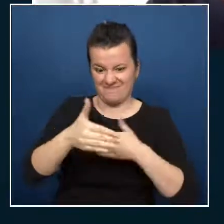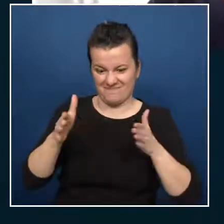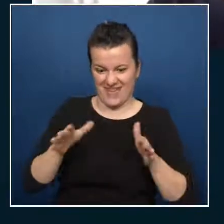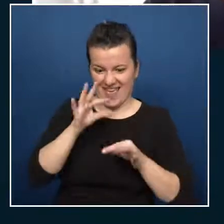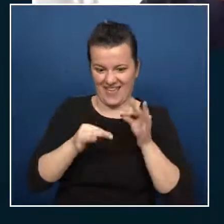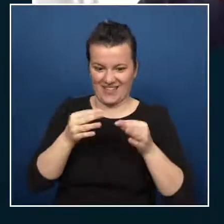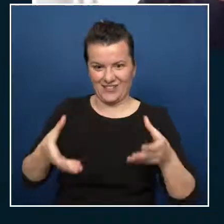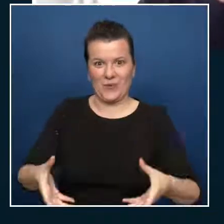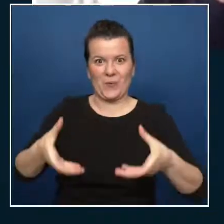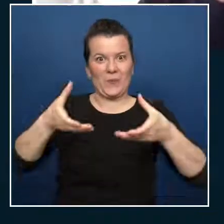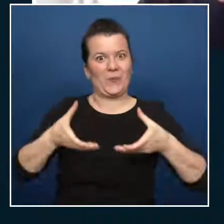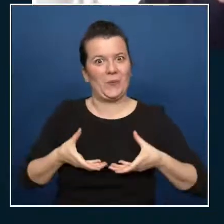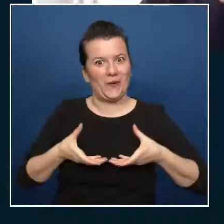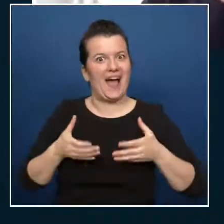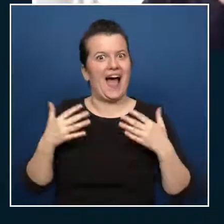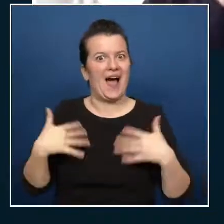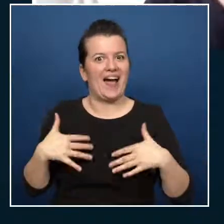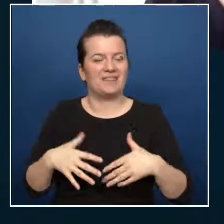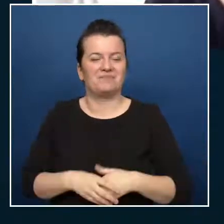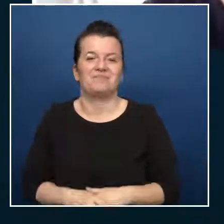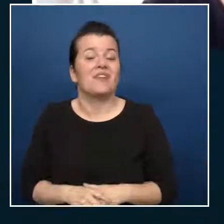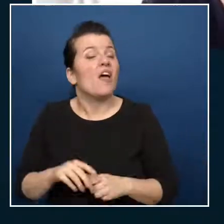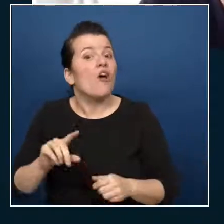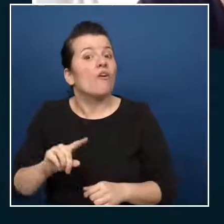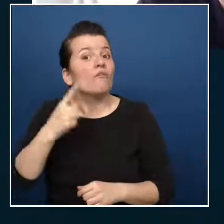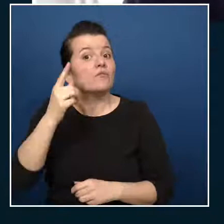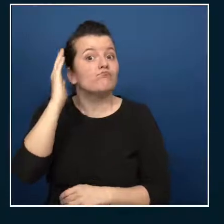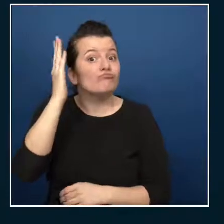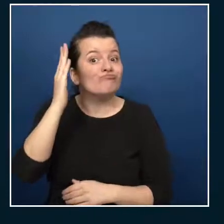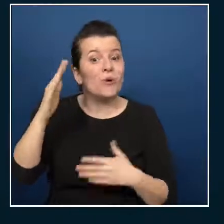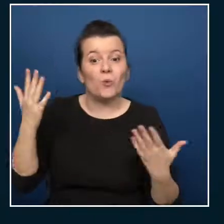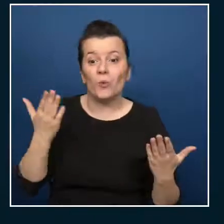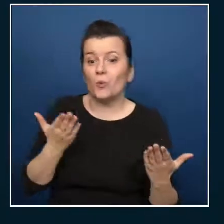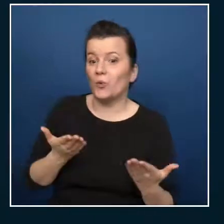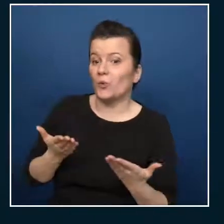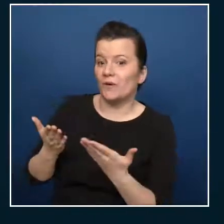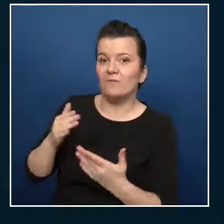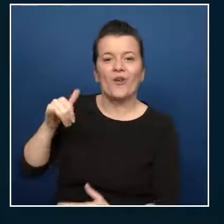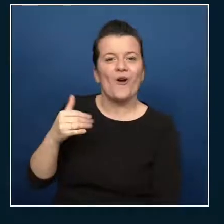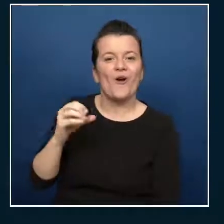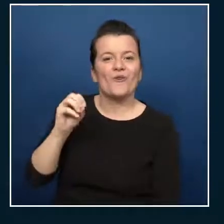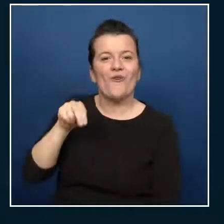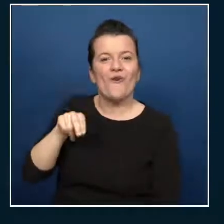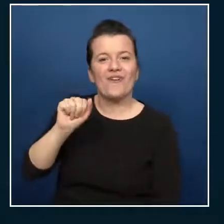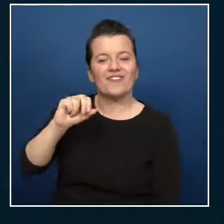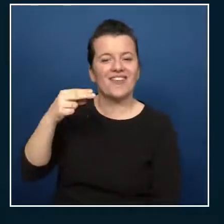for today will be Jonah Anderson. Let's invite her to the stream.